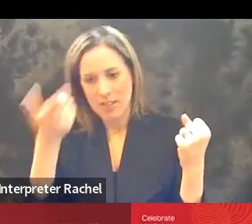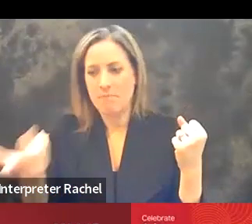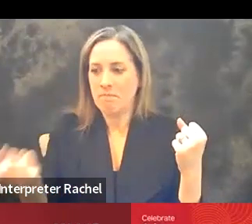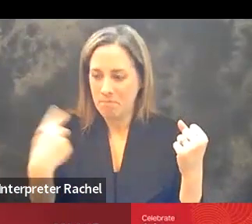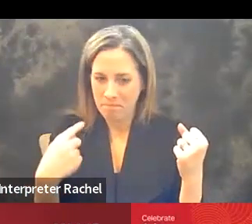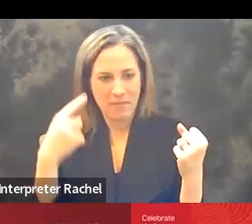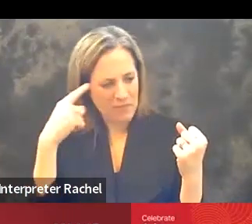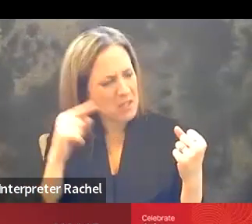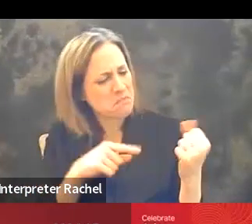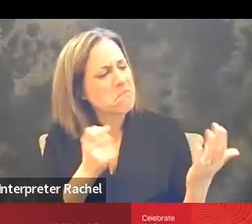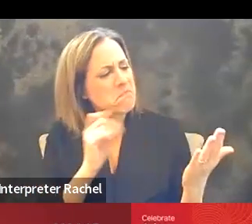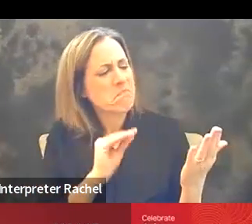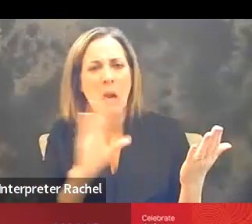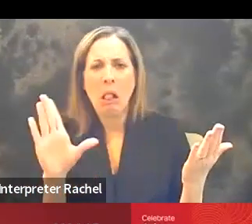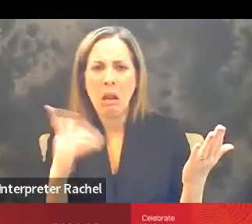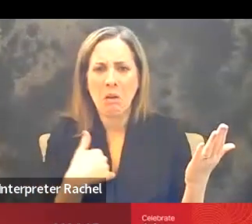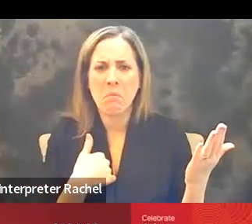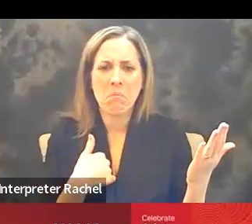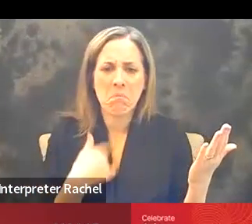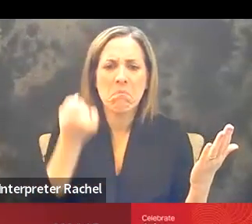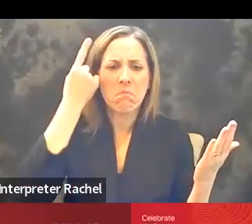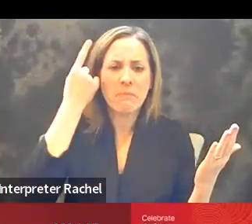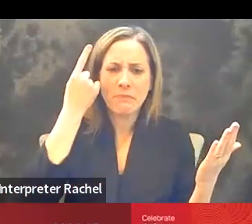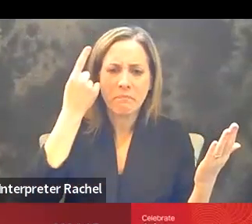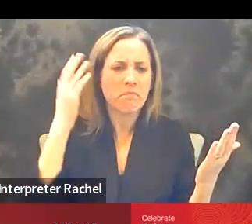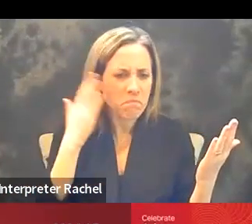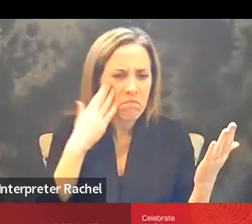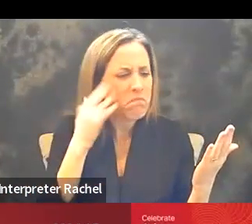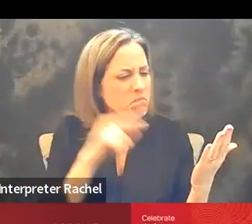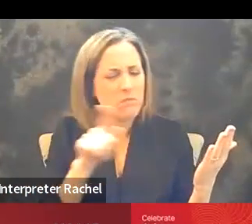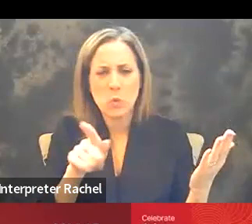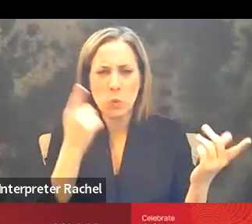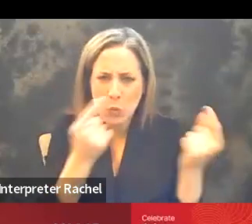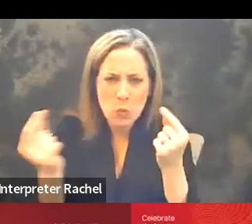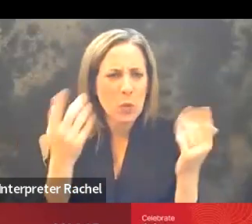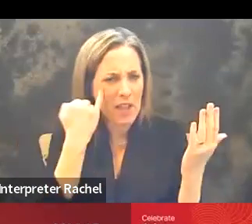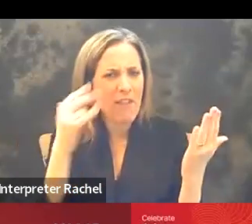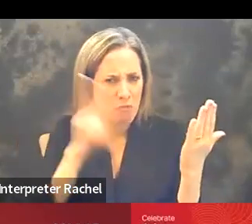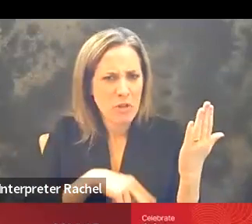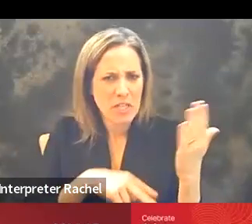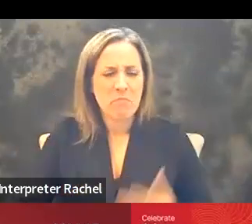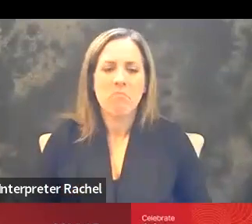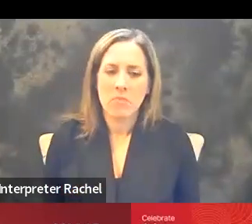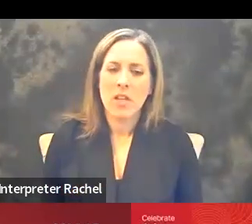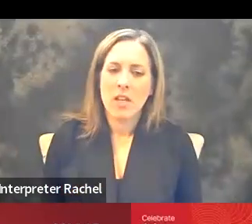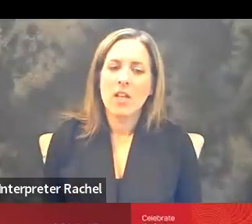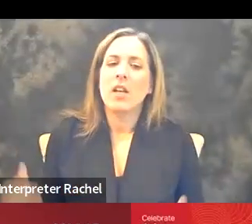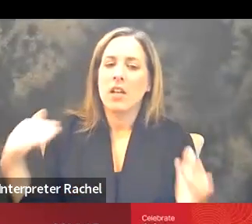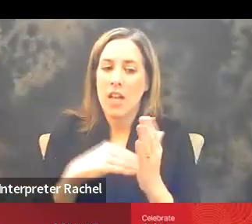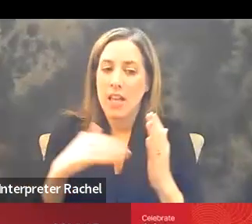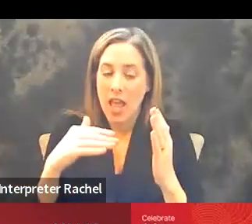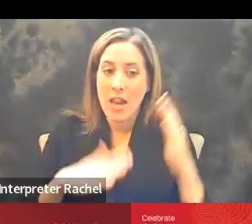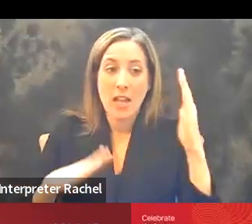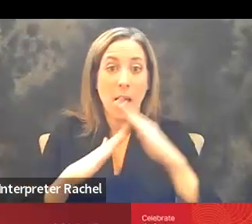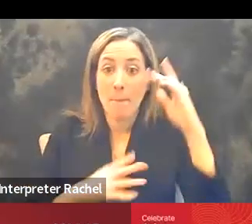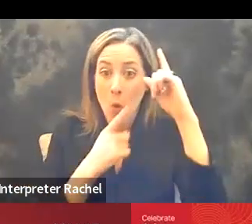makes perfect sense to me. Yes, this is understandable. Yes, I know exactly what to do when I read this. And so again, that the ultimate goal is